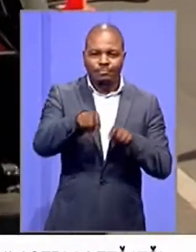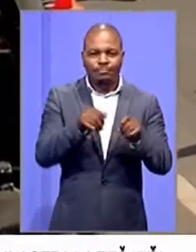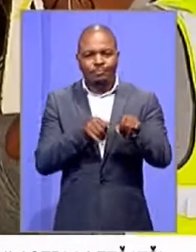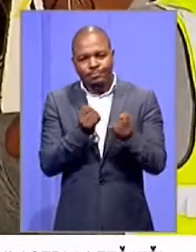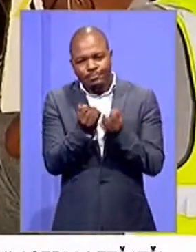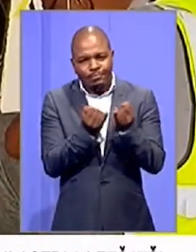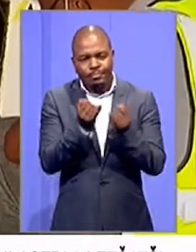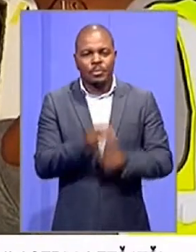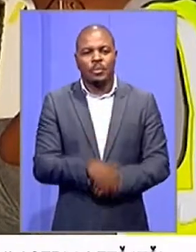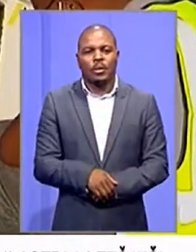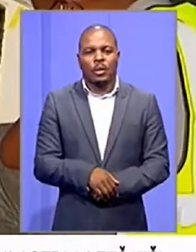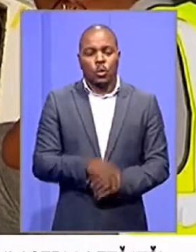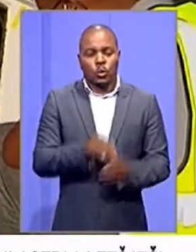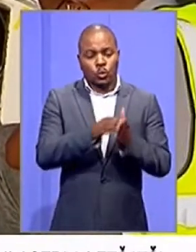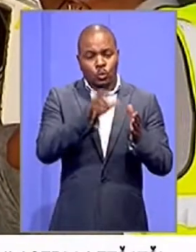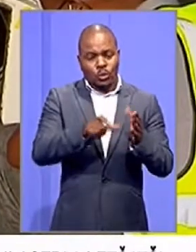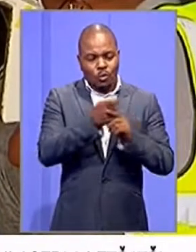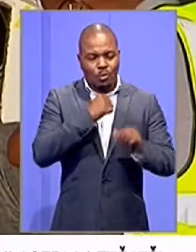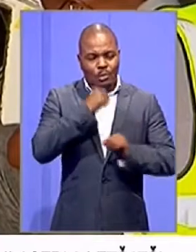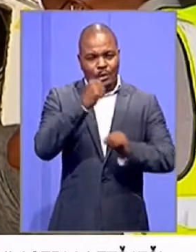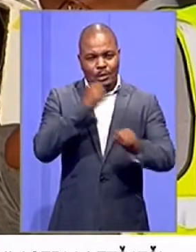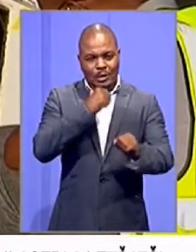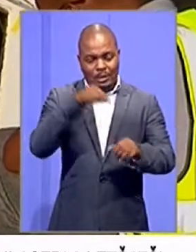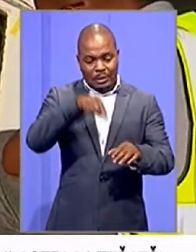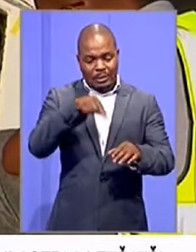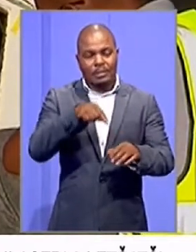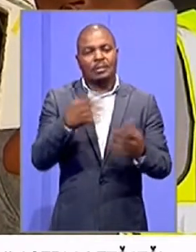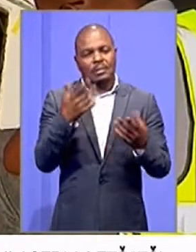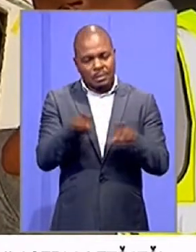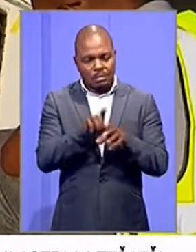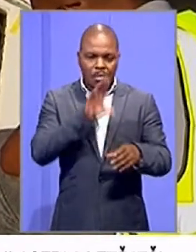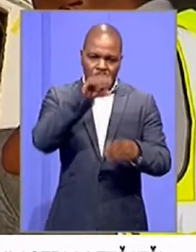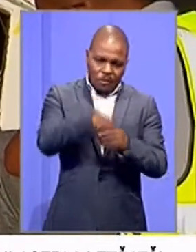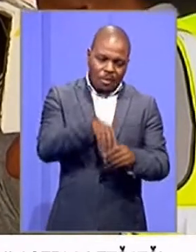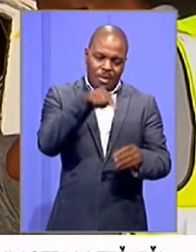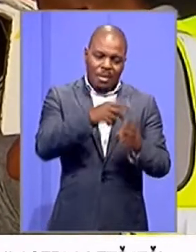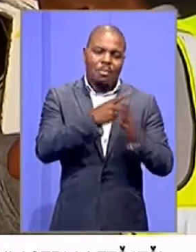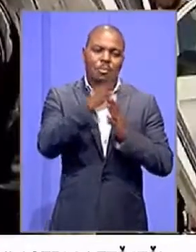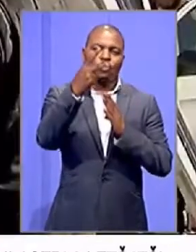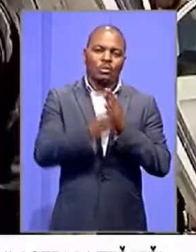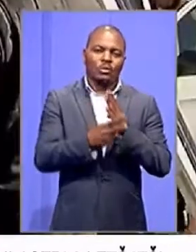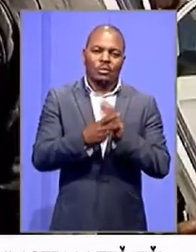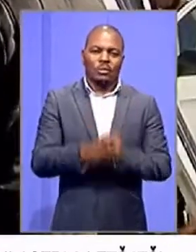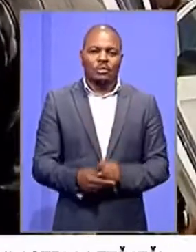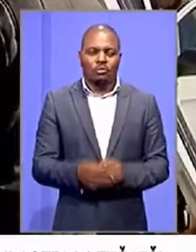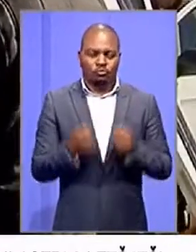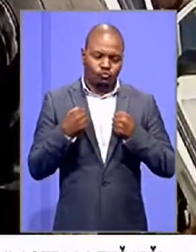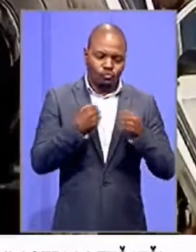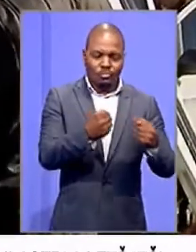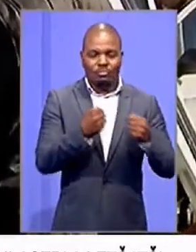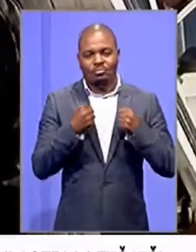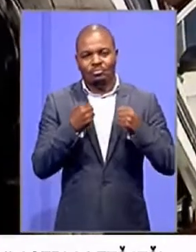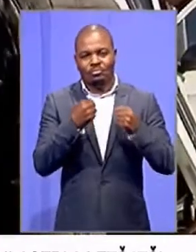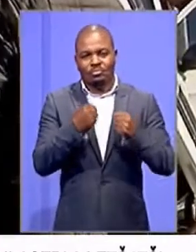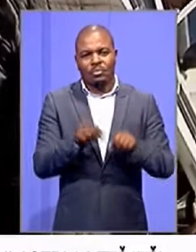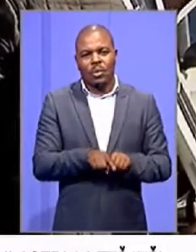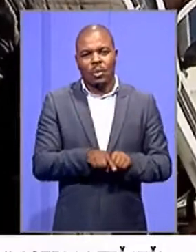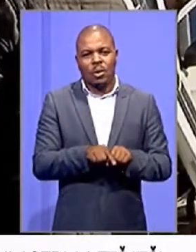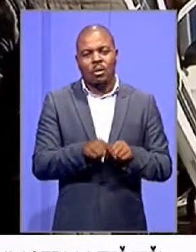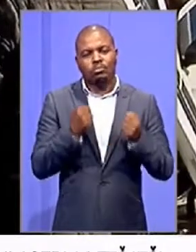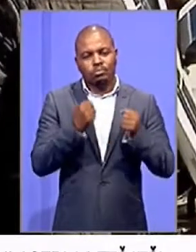farologaneng. Ke baithuti botlhe ba engineering ba TUT ba ba nnileng le seabe mo projekeng e ya go kgweetsa sejanaga seno mo tseleng ya